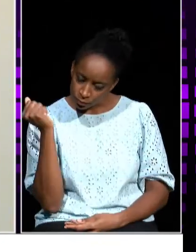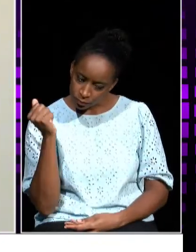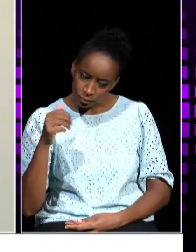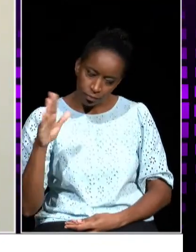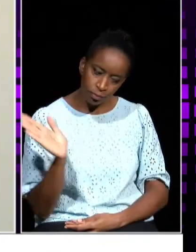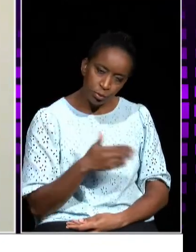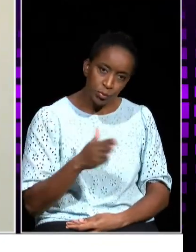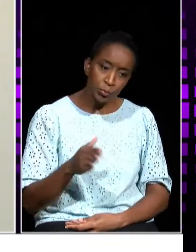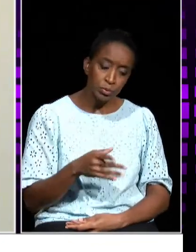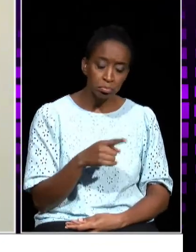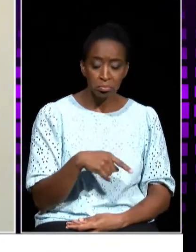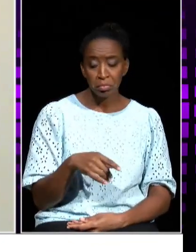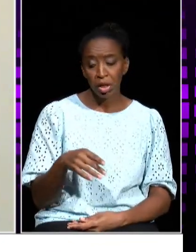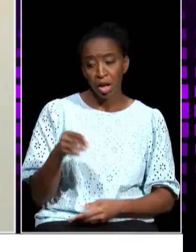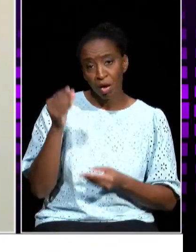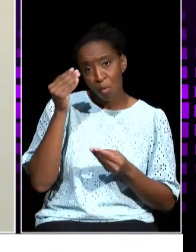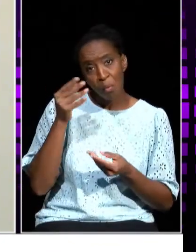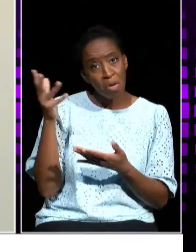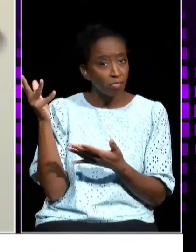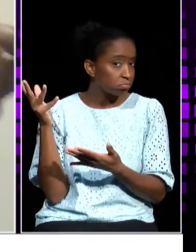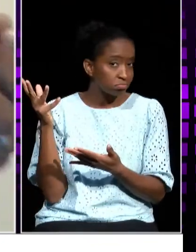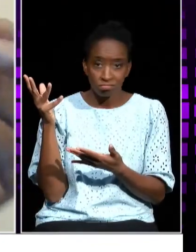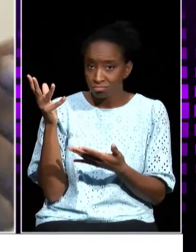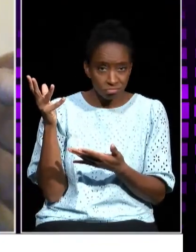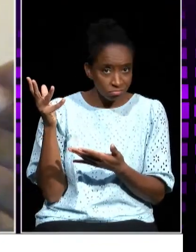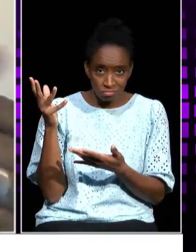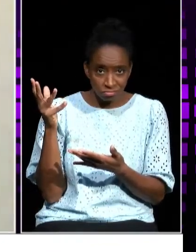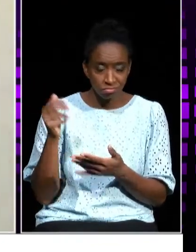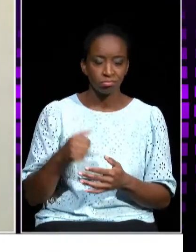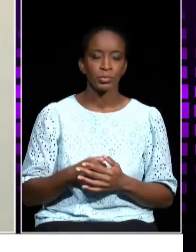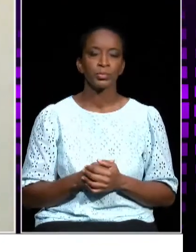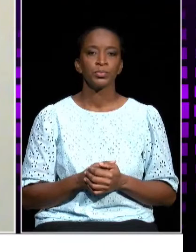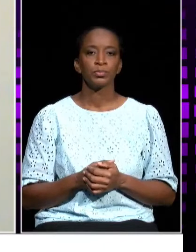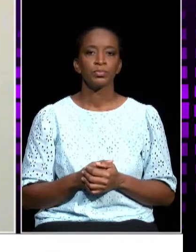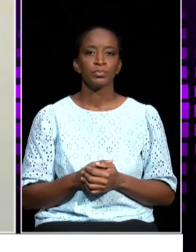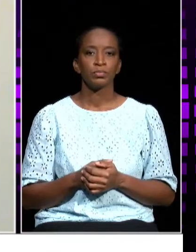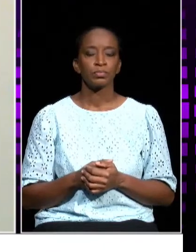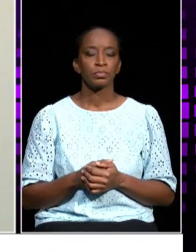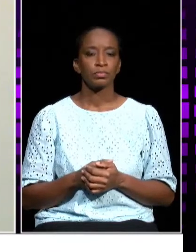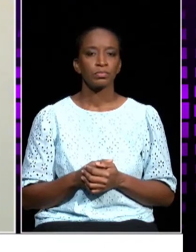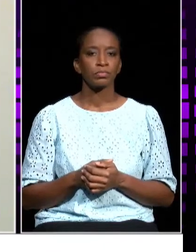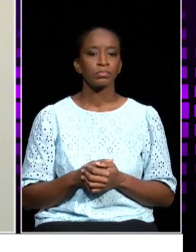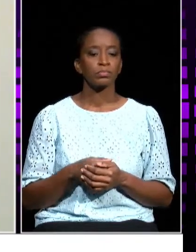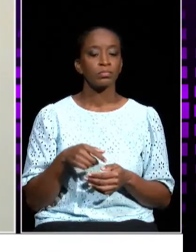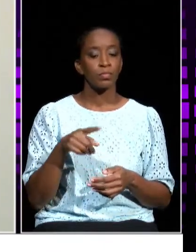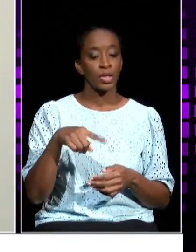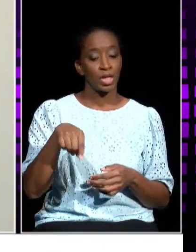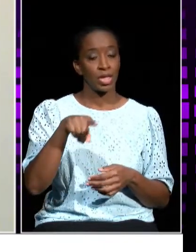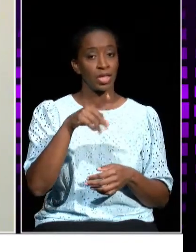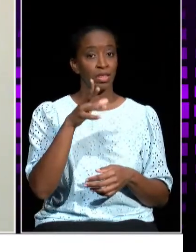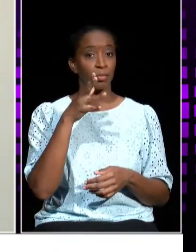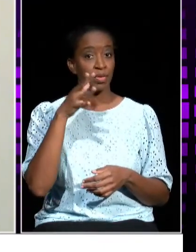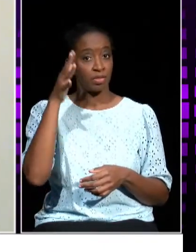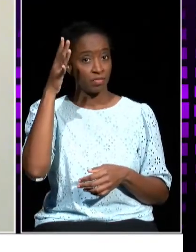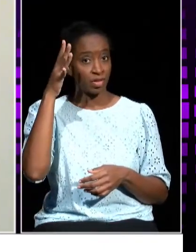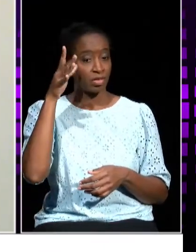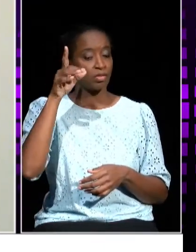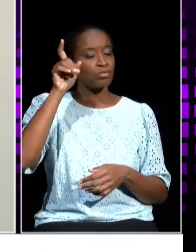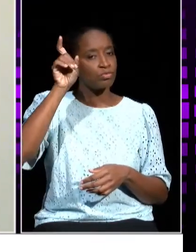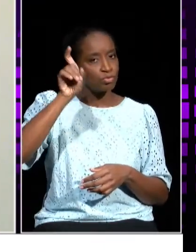And so what we have now is that the parent should teach the child the difference